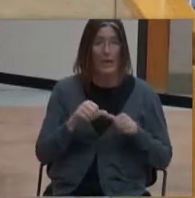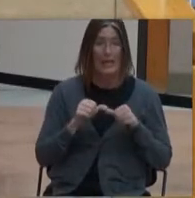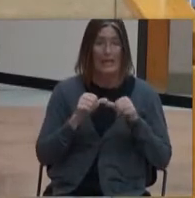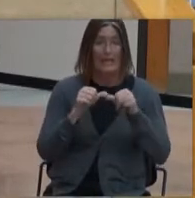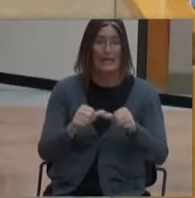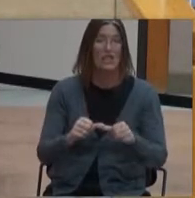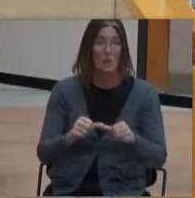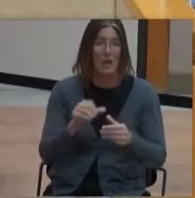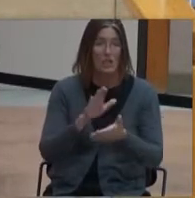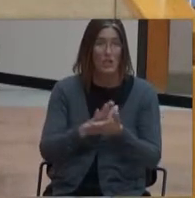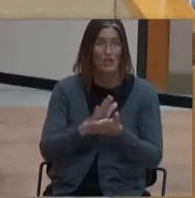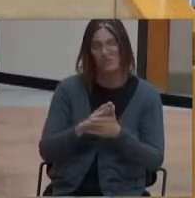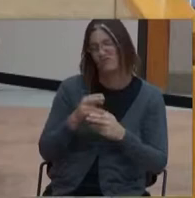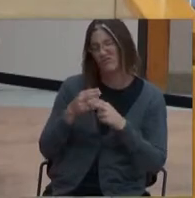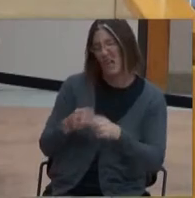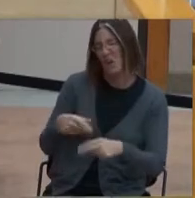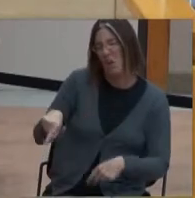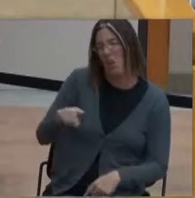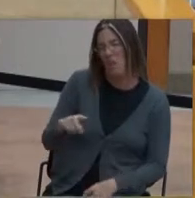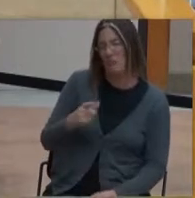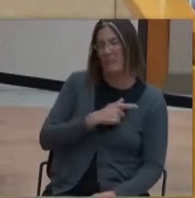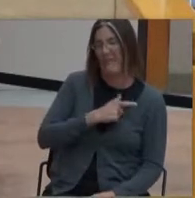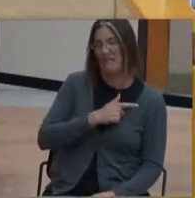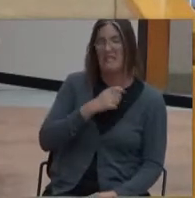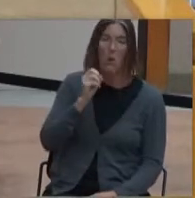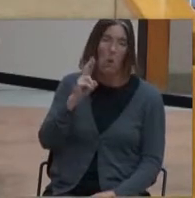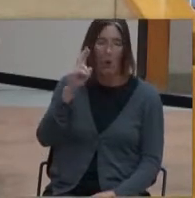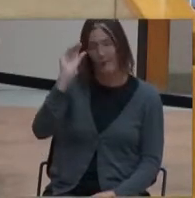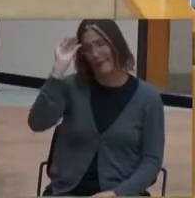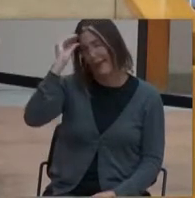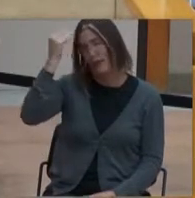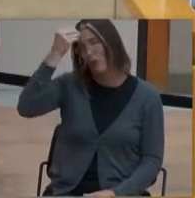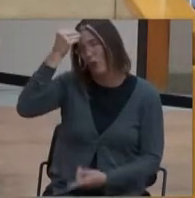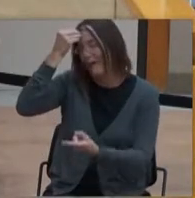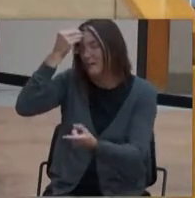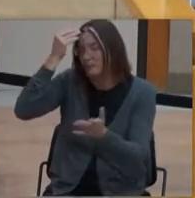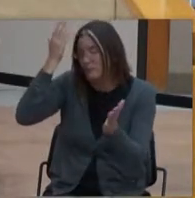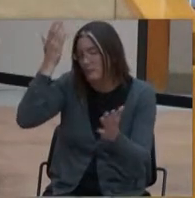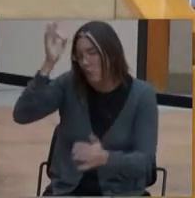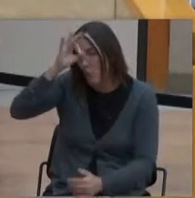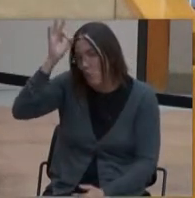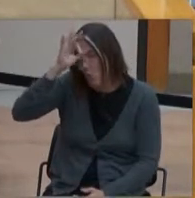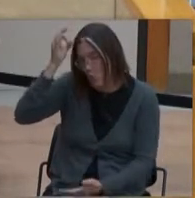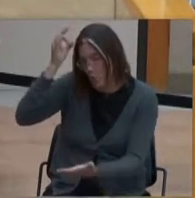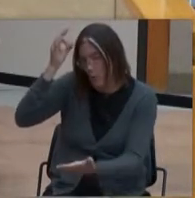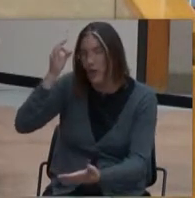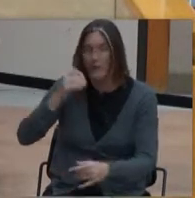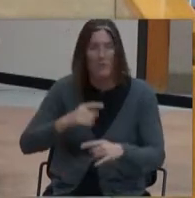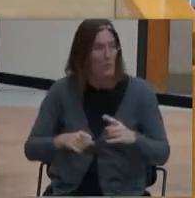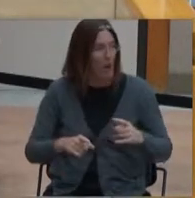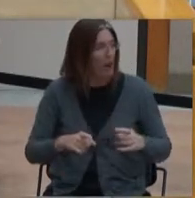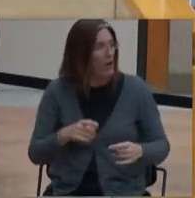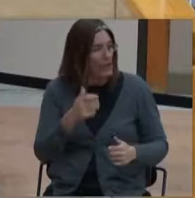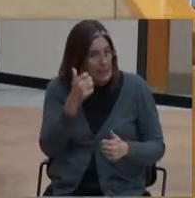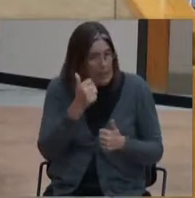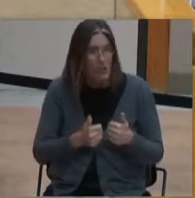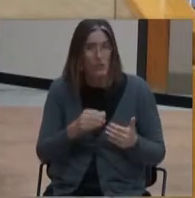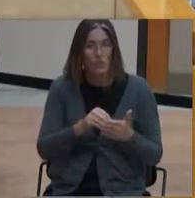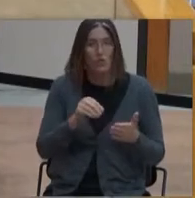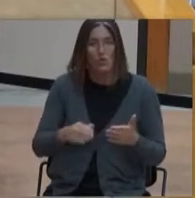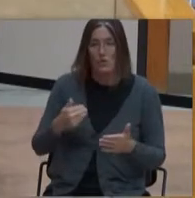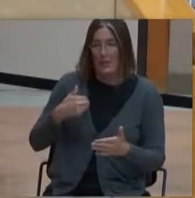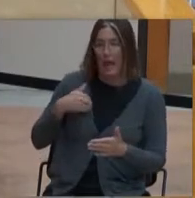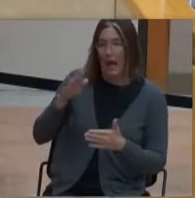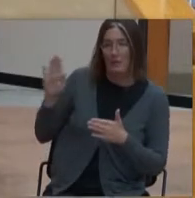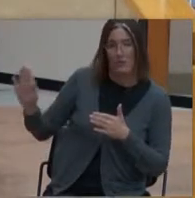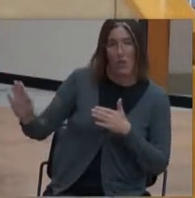lazy. Many who judge the students at our school don't stop to consider that each student here has his or her own background story. For